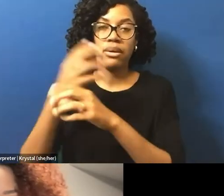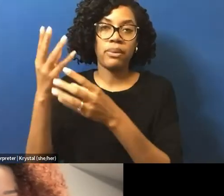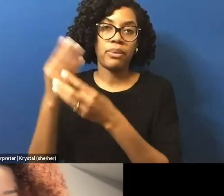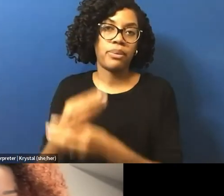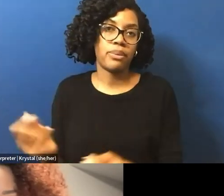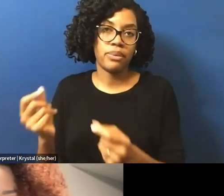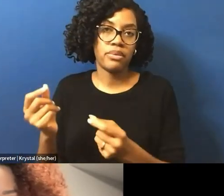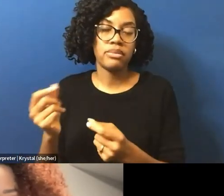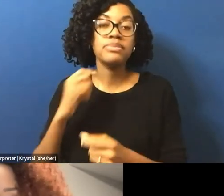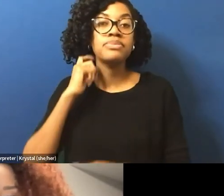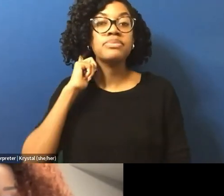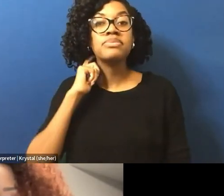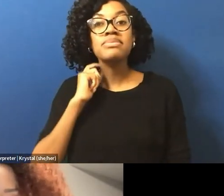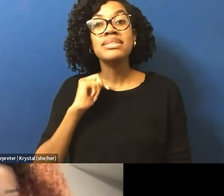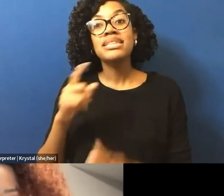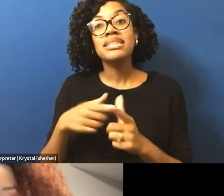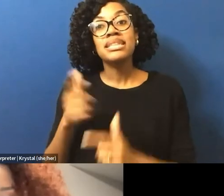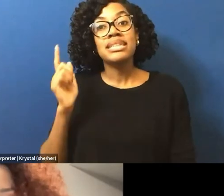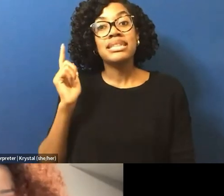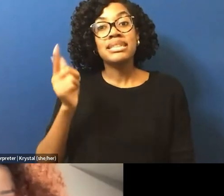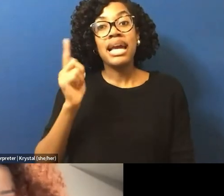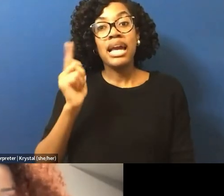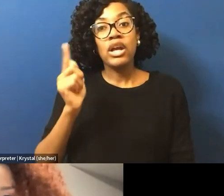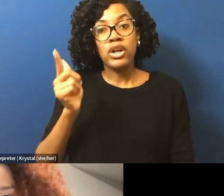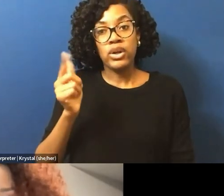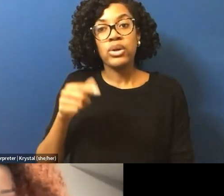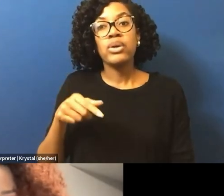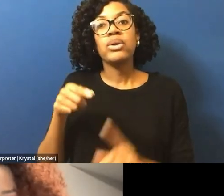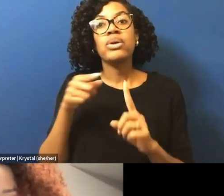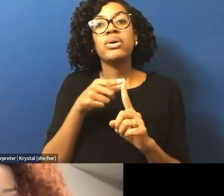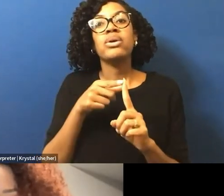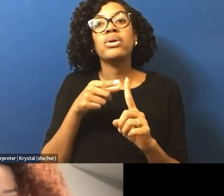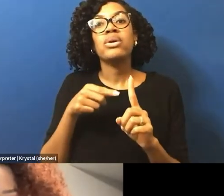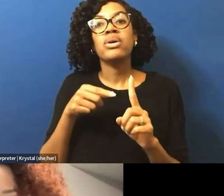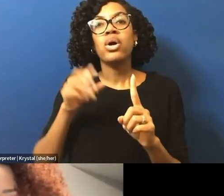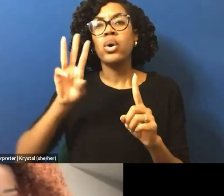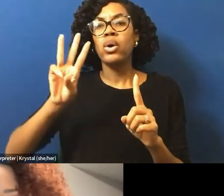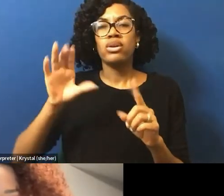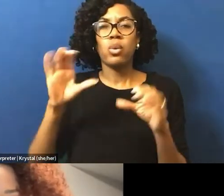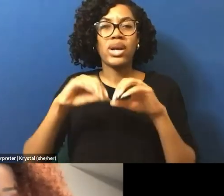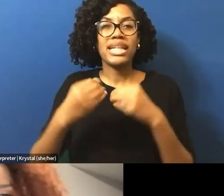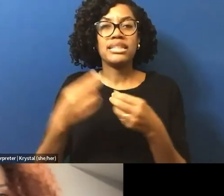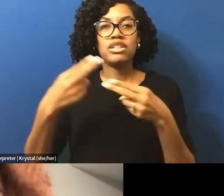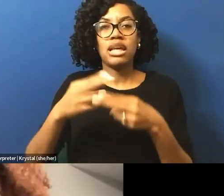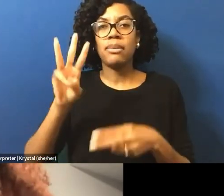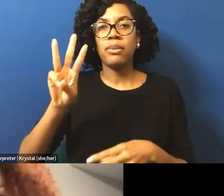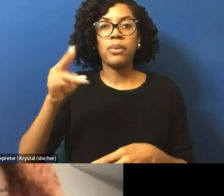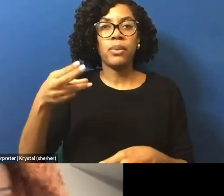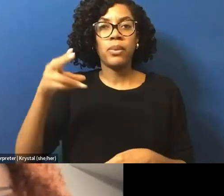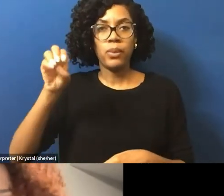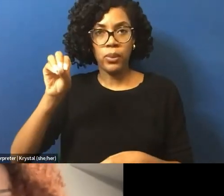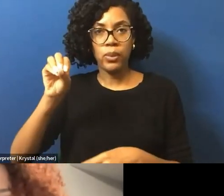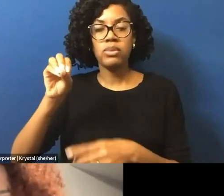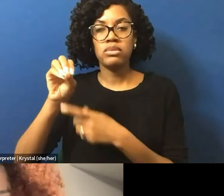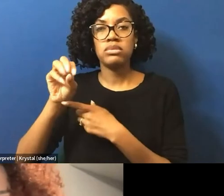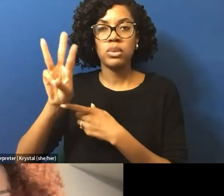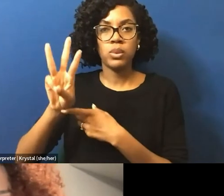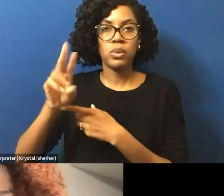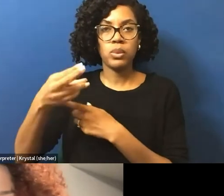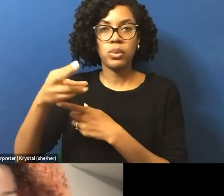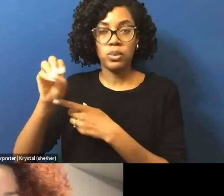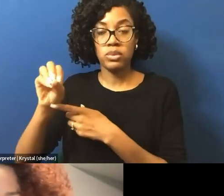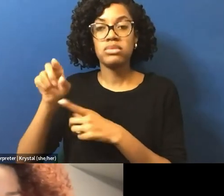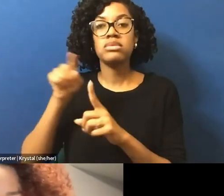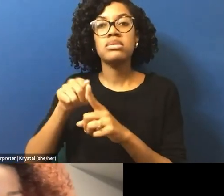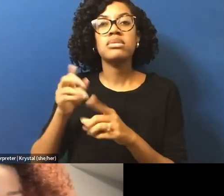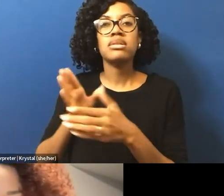of organizing, this grassroots organizing, to file a claim with the American government for reparations. So certainly there were people